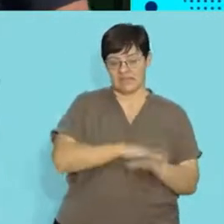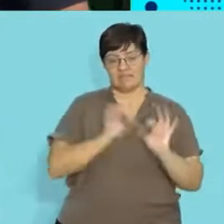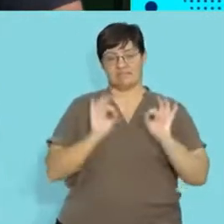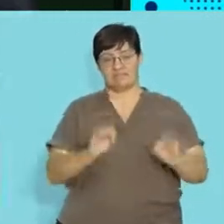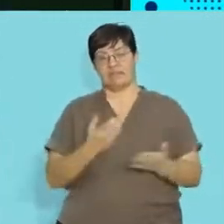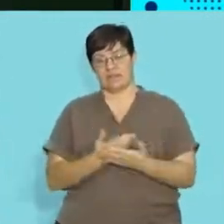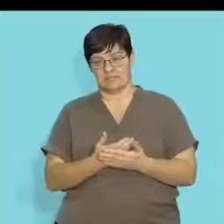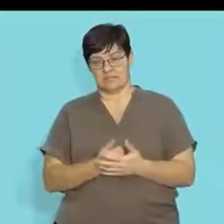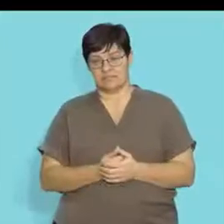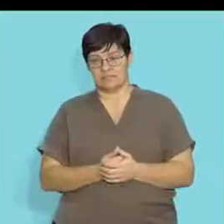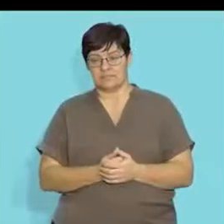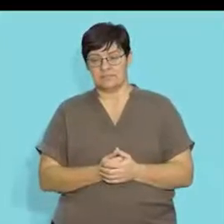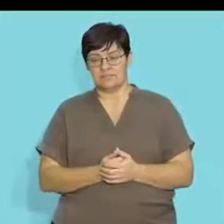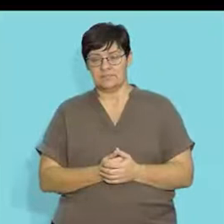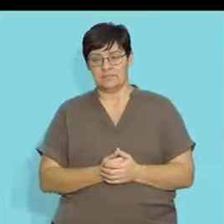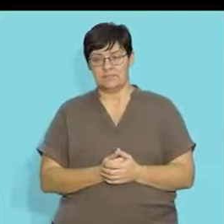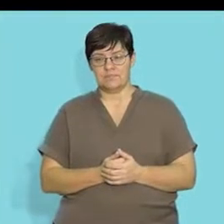their harvesting.